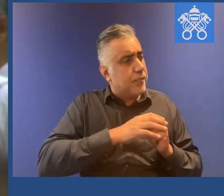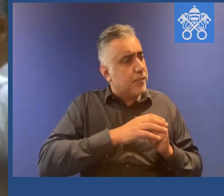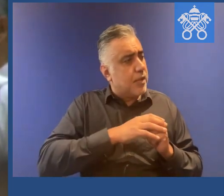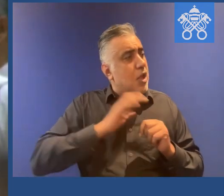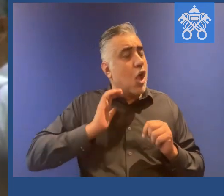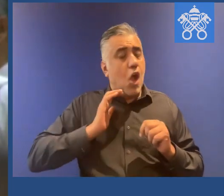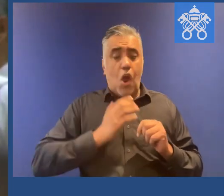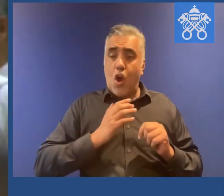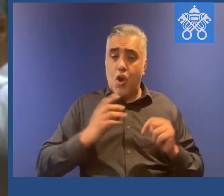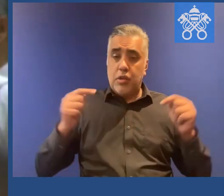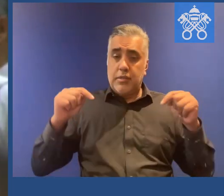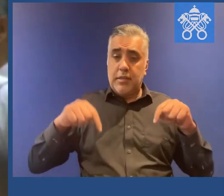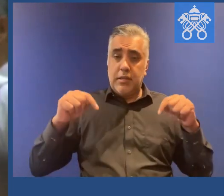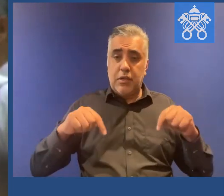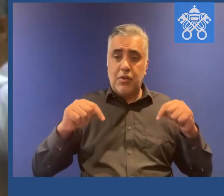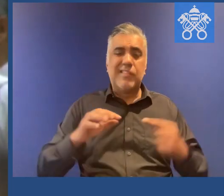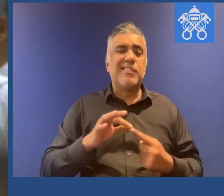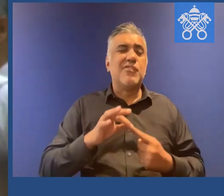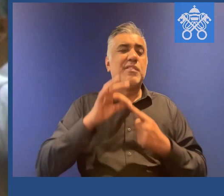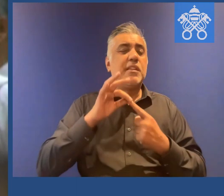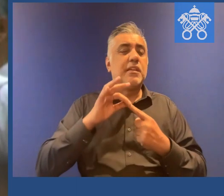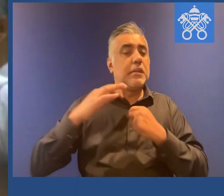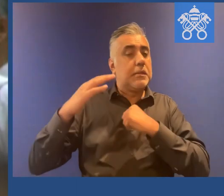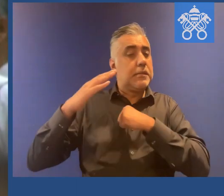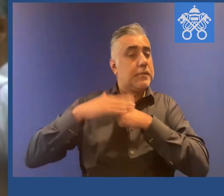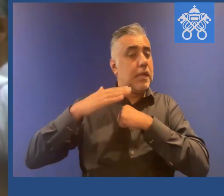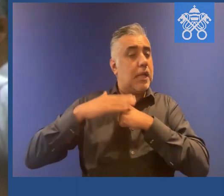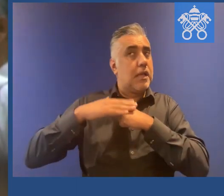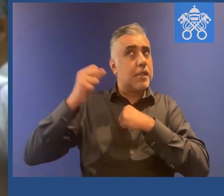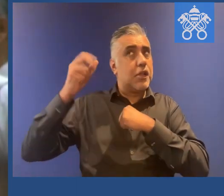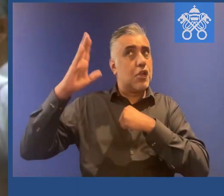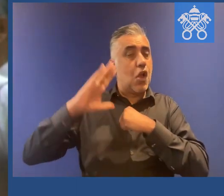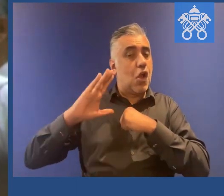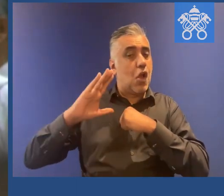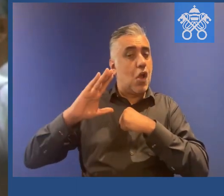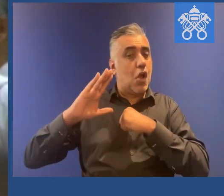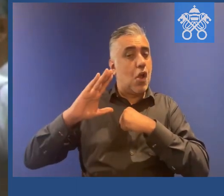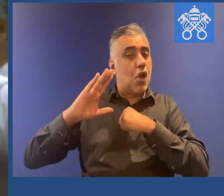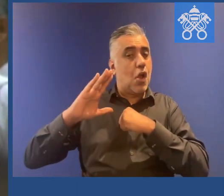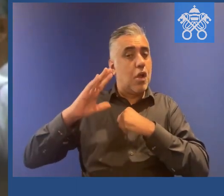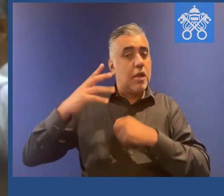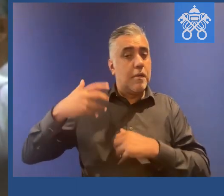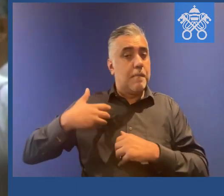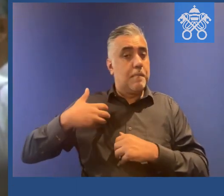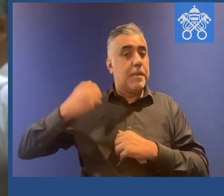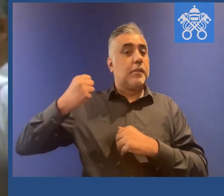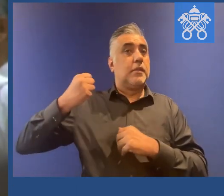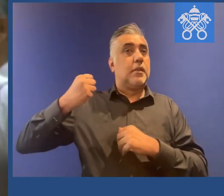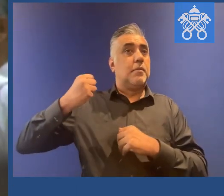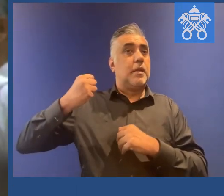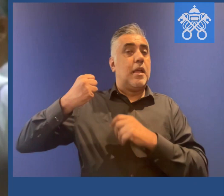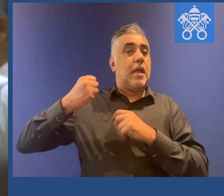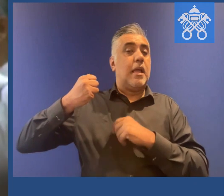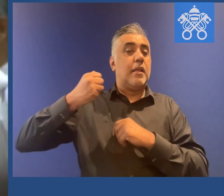Our presence here is a unique sign that God picks us up from where we are and